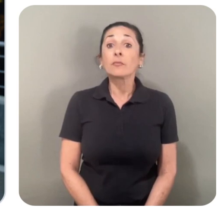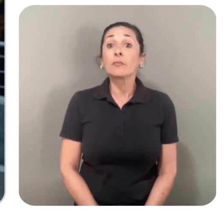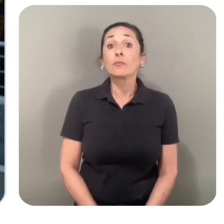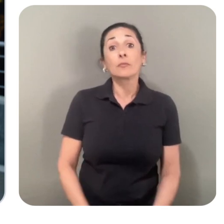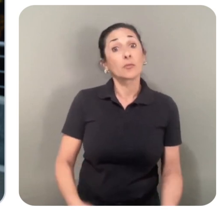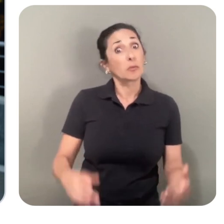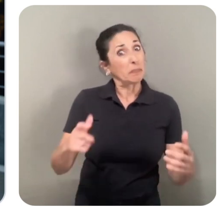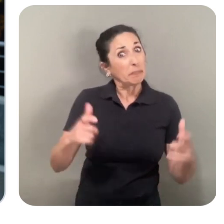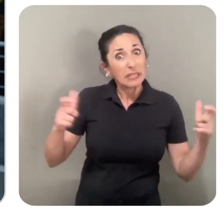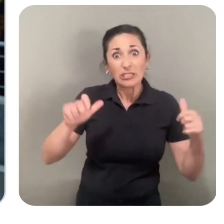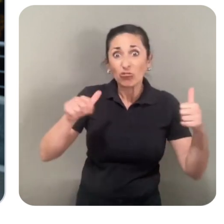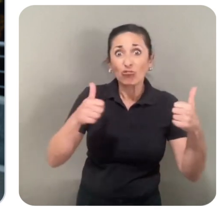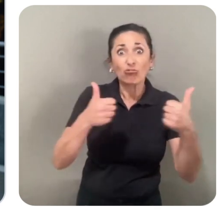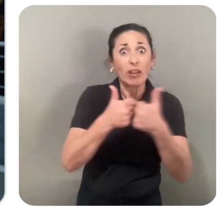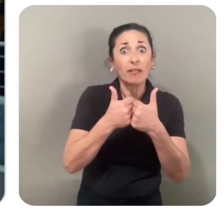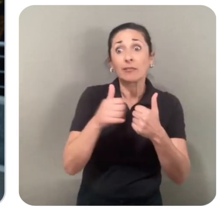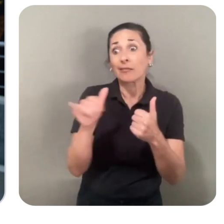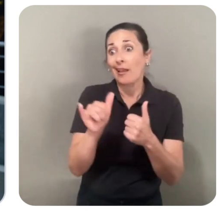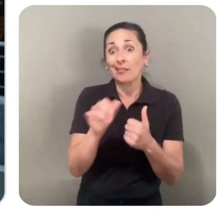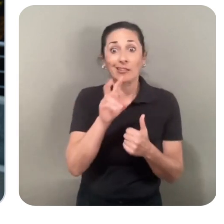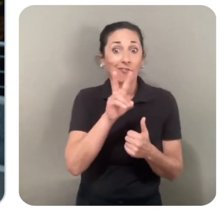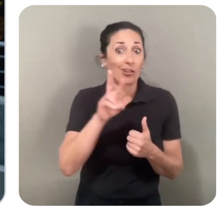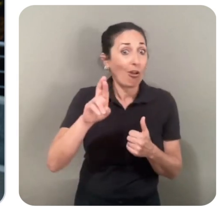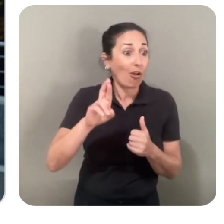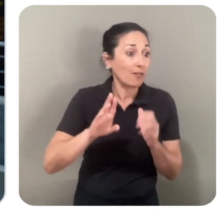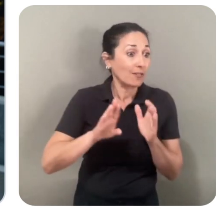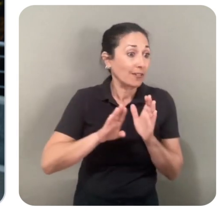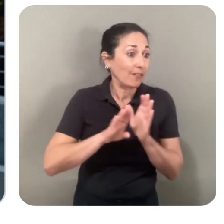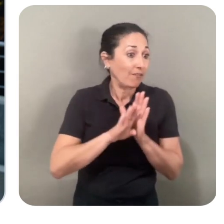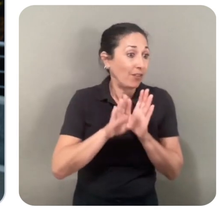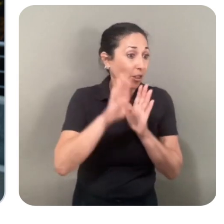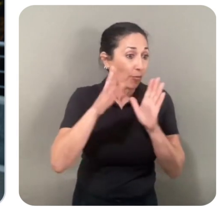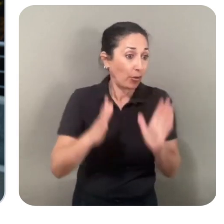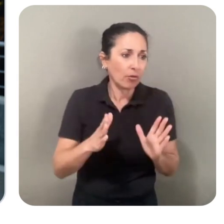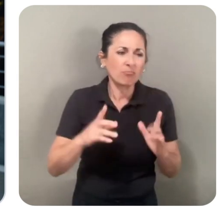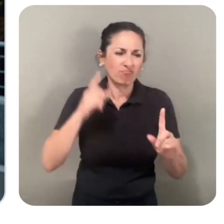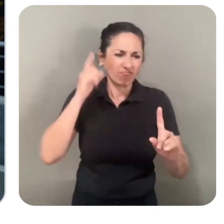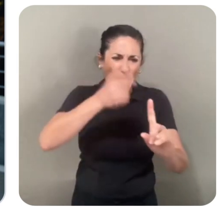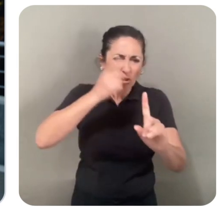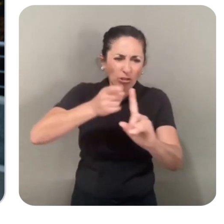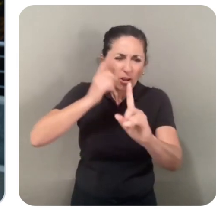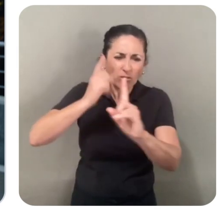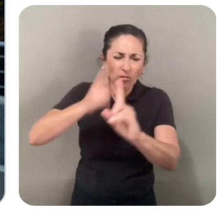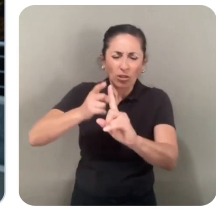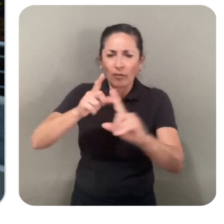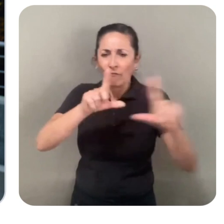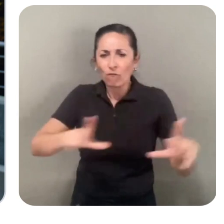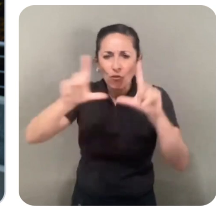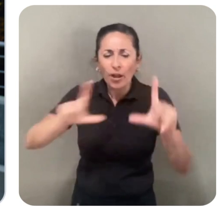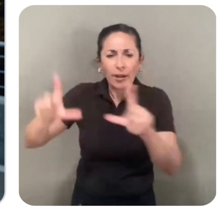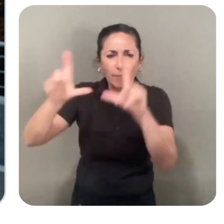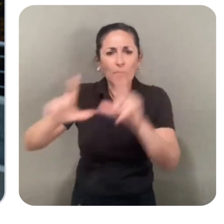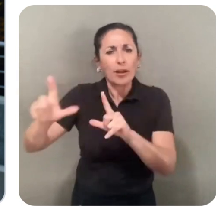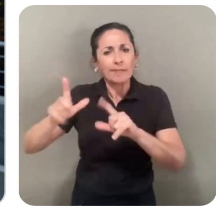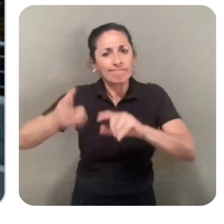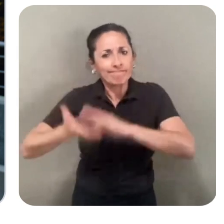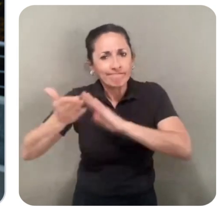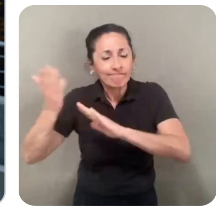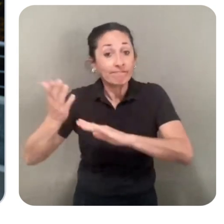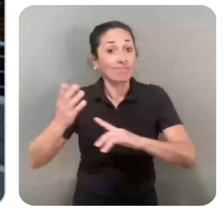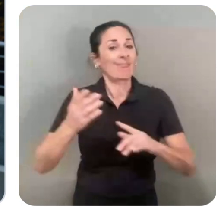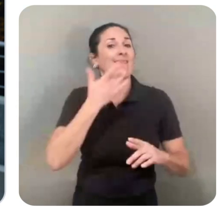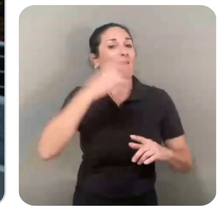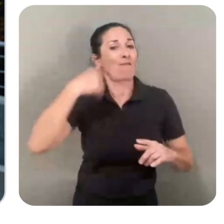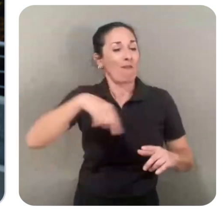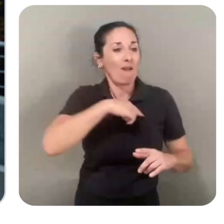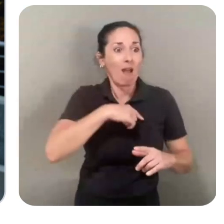of the biggest challenges as a VR developer is constantly hitting your target frame rate. Luckily for us, almost all the VR